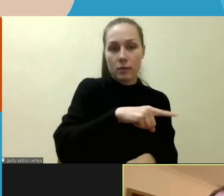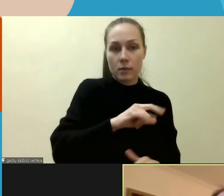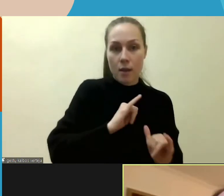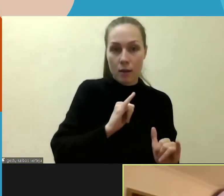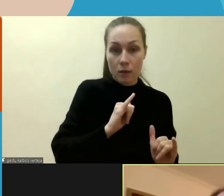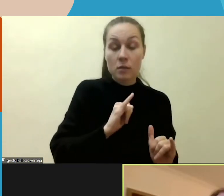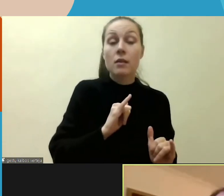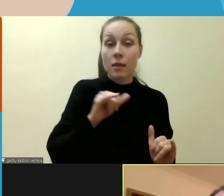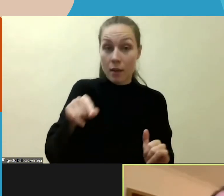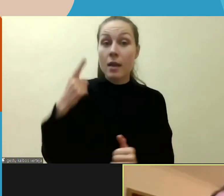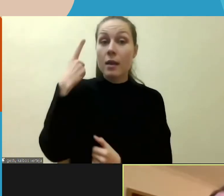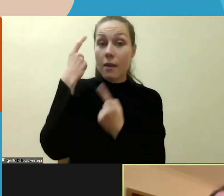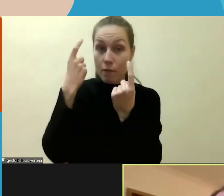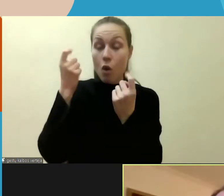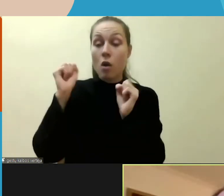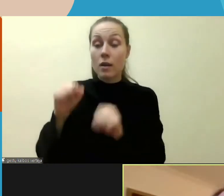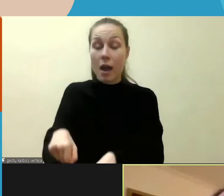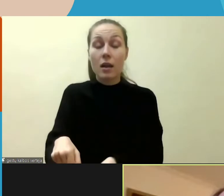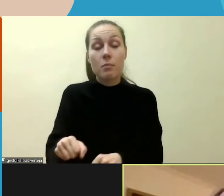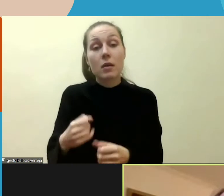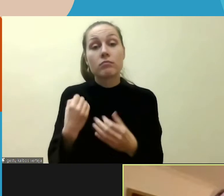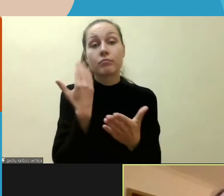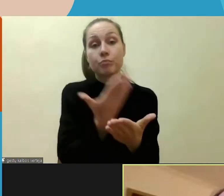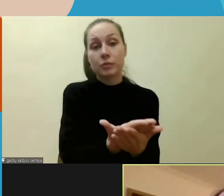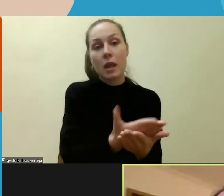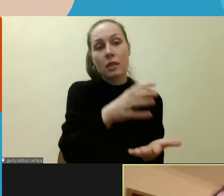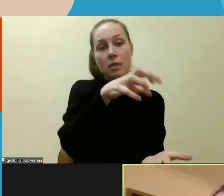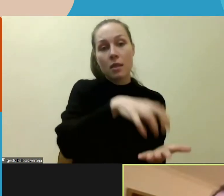which is the body that oversees the police, and the police themselves,